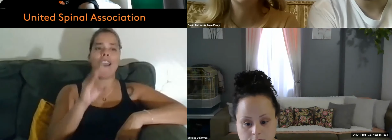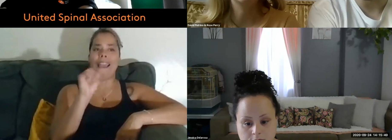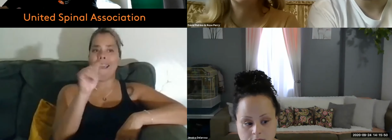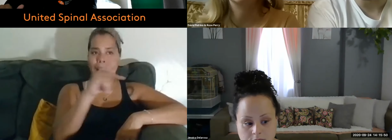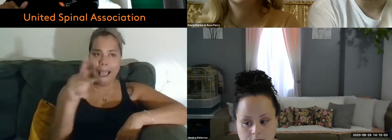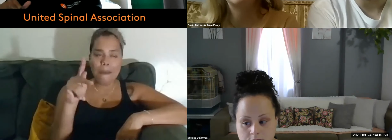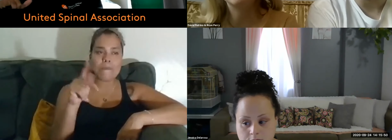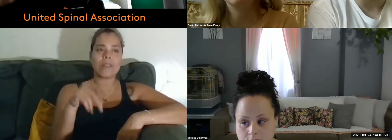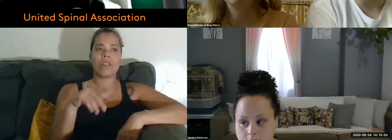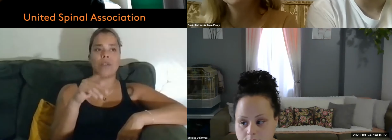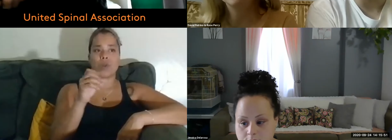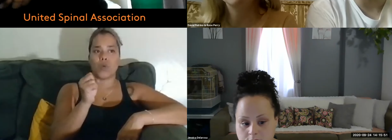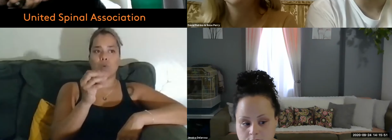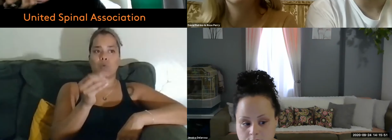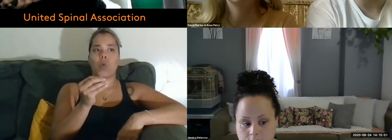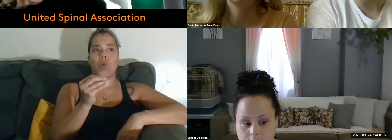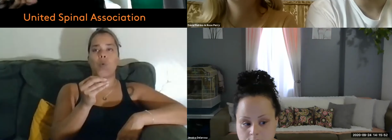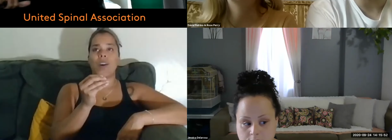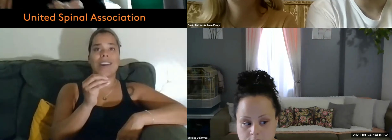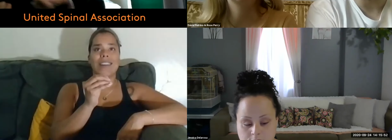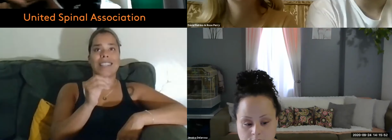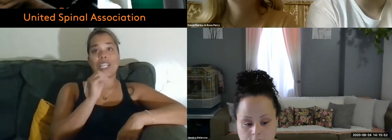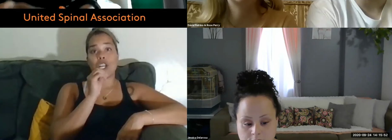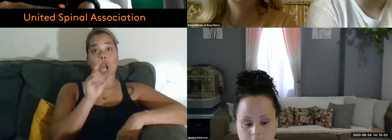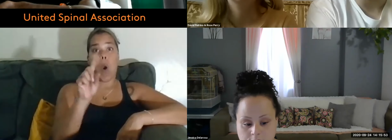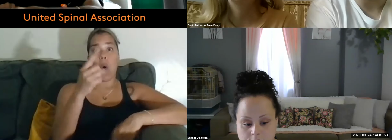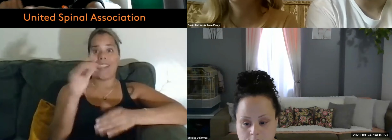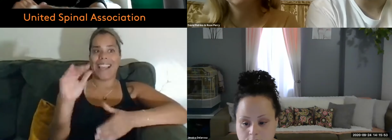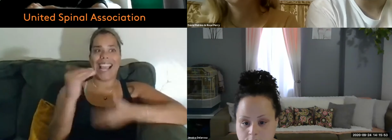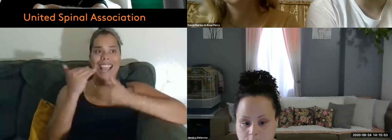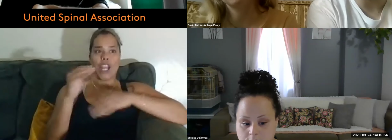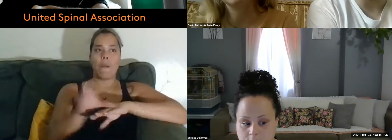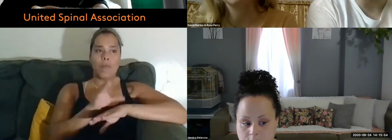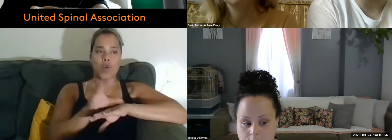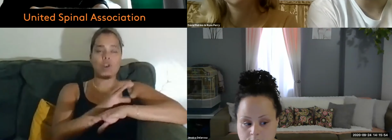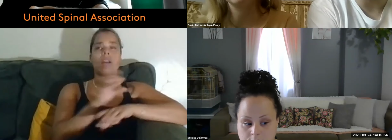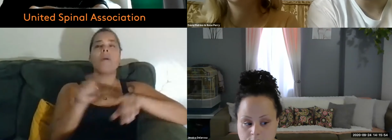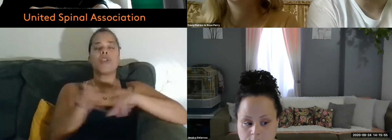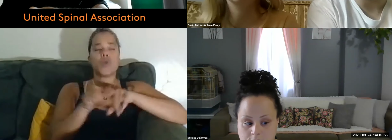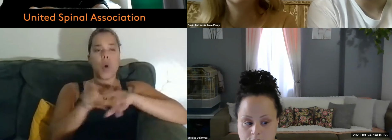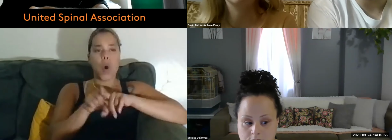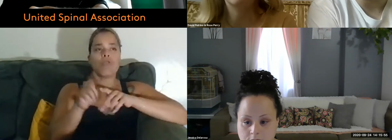so that you're not just getting a computer, but you're getting information about programs and ways that